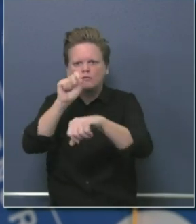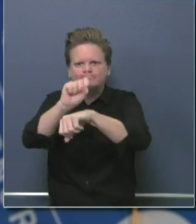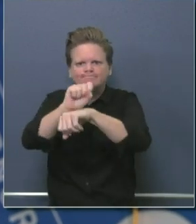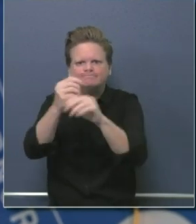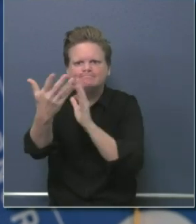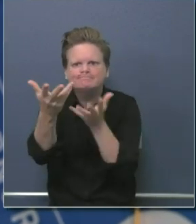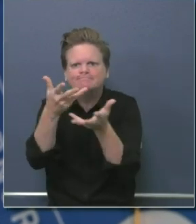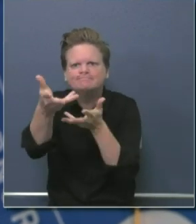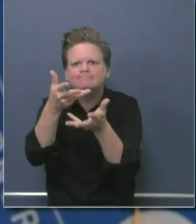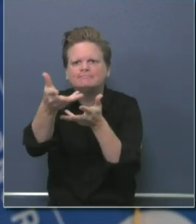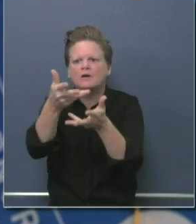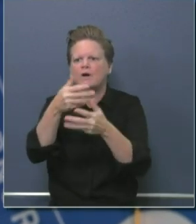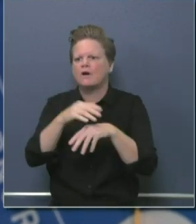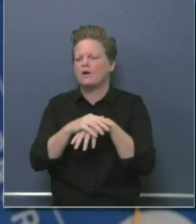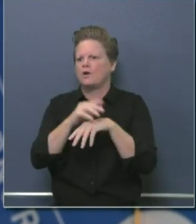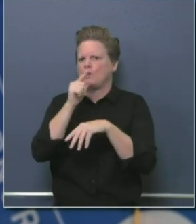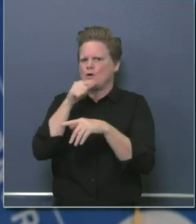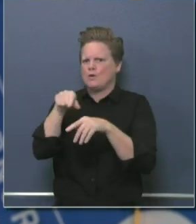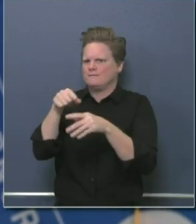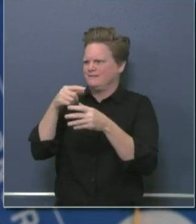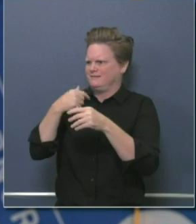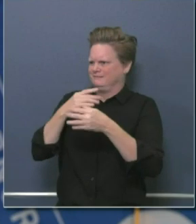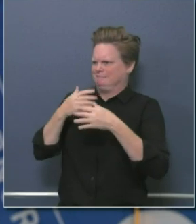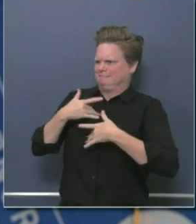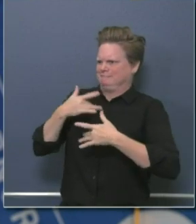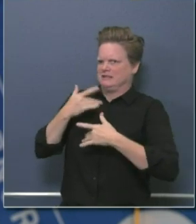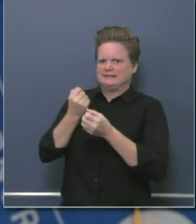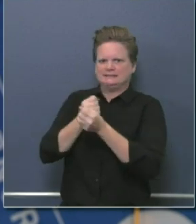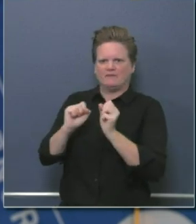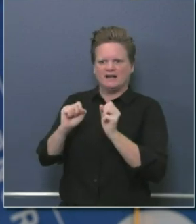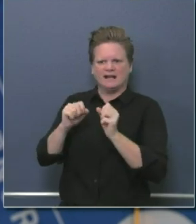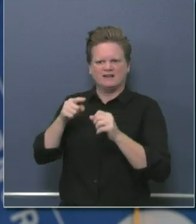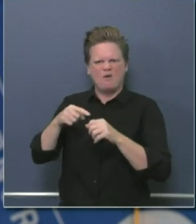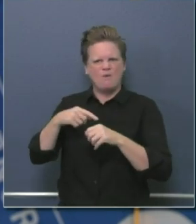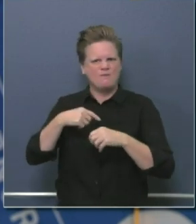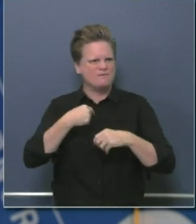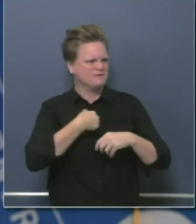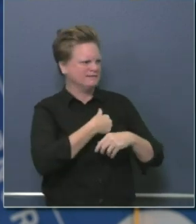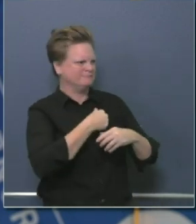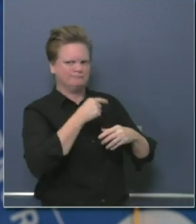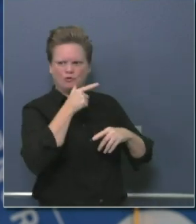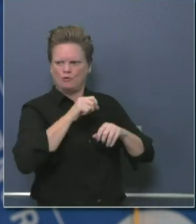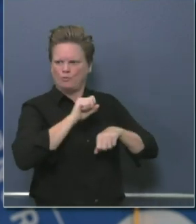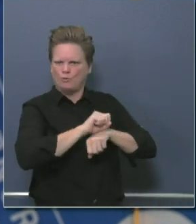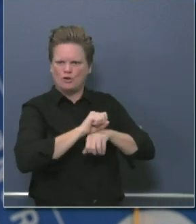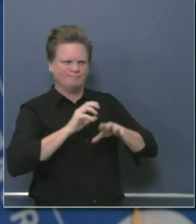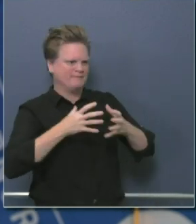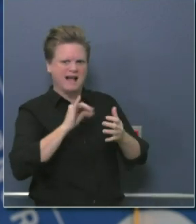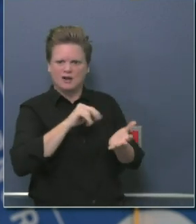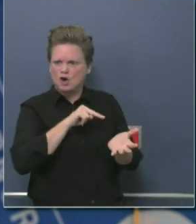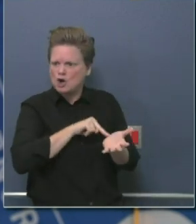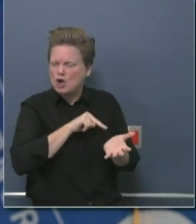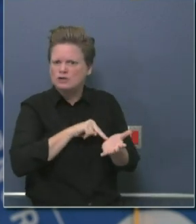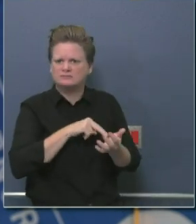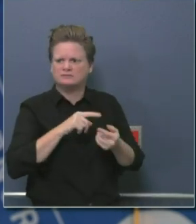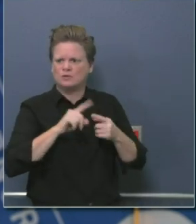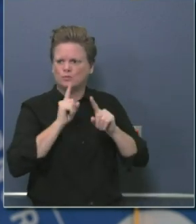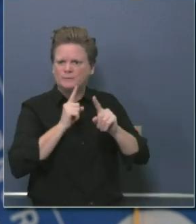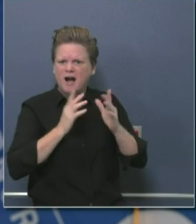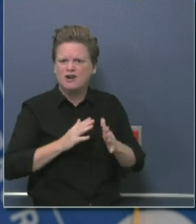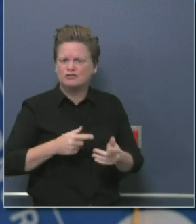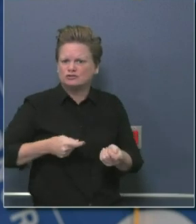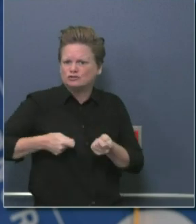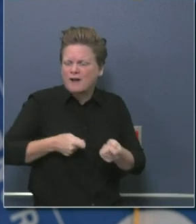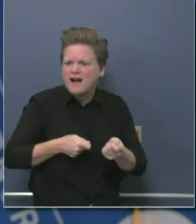health and production of all of us. Our nurses, our first responders, janitors, warehouse workers, farm